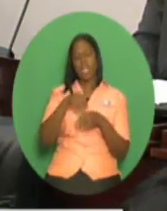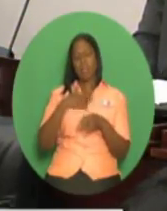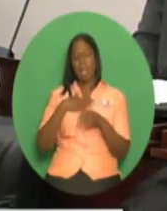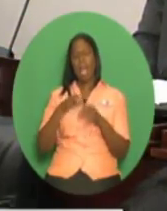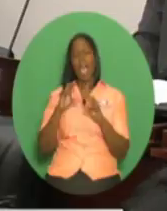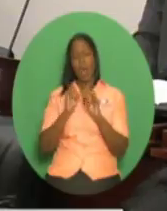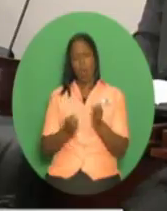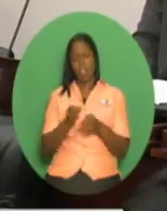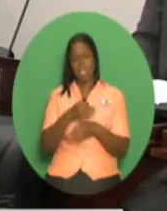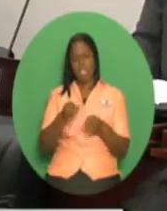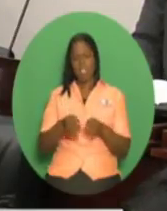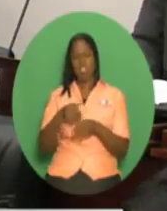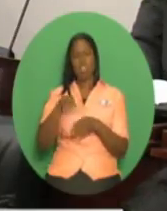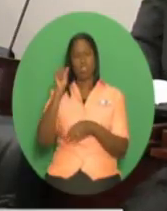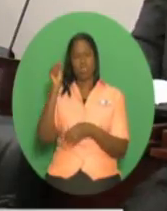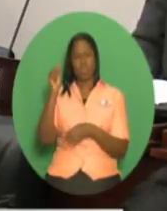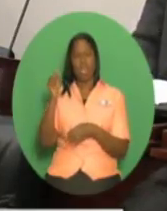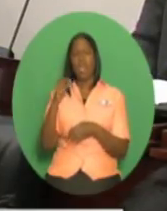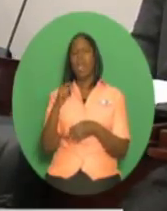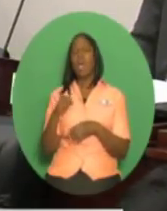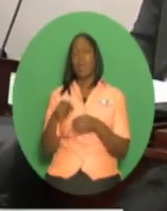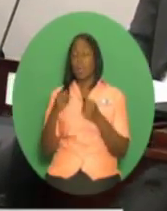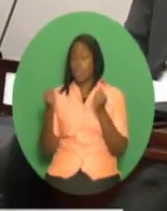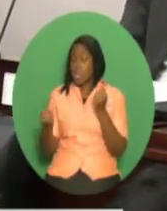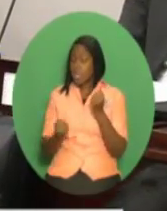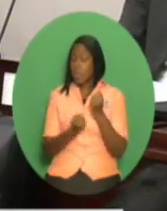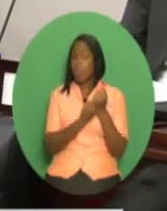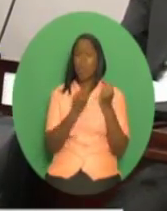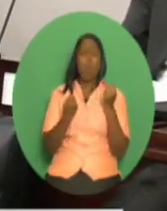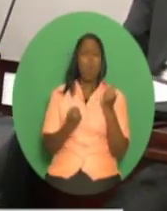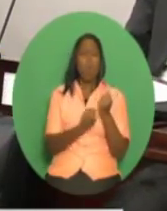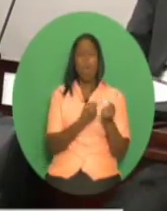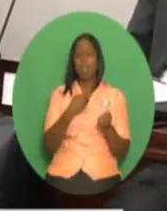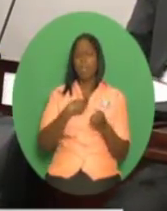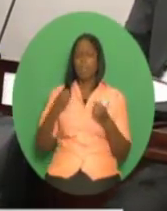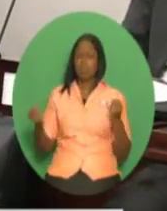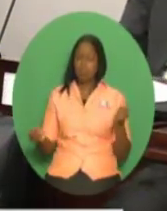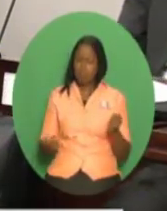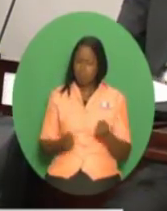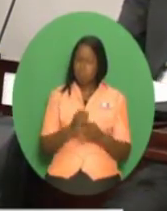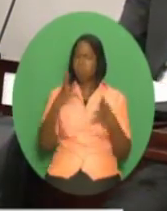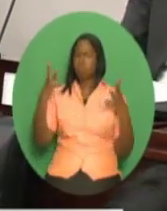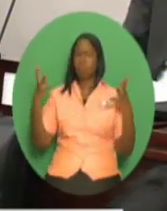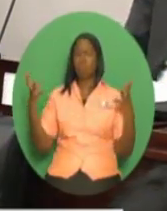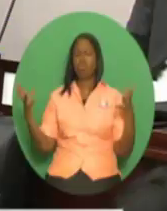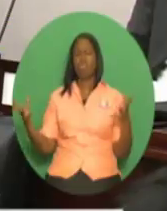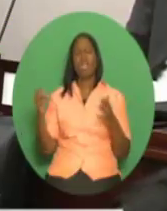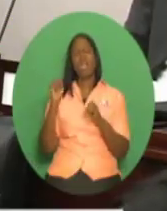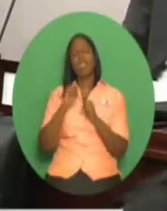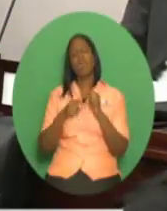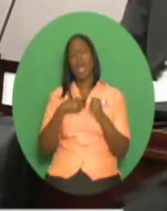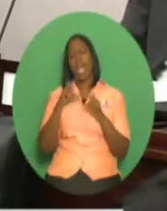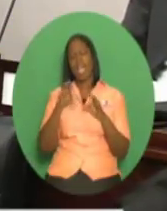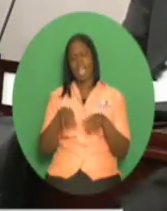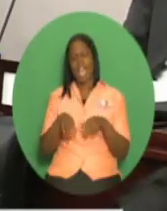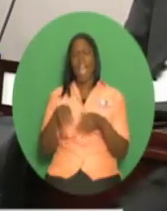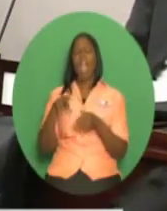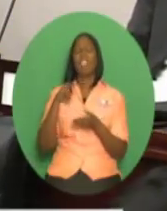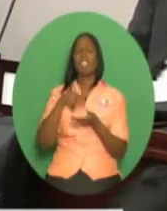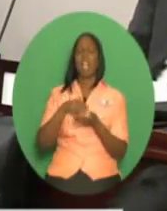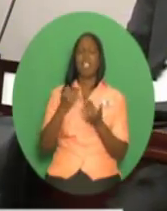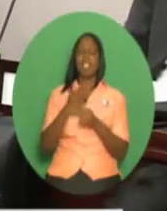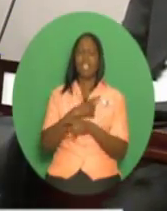office, for giving me the type of support that is necessary to allow me to stand today to give my budget presentation. Yes,